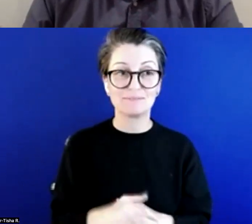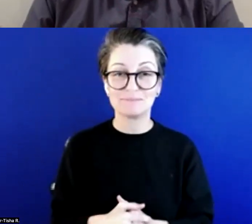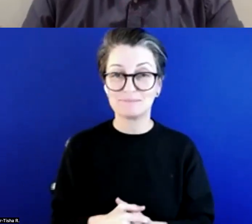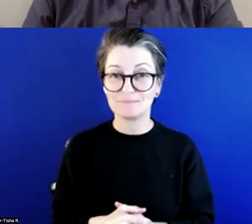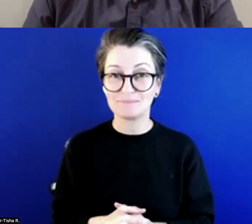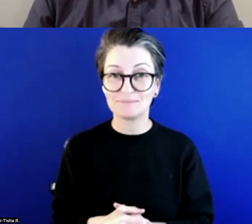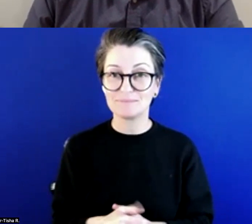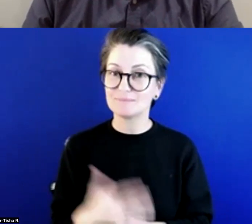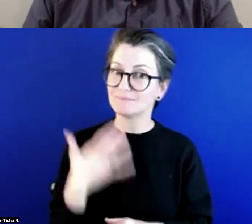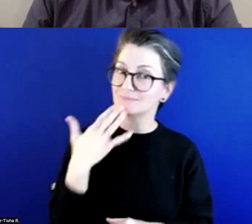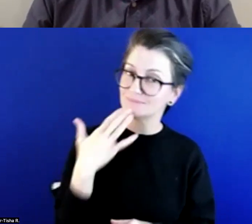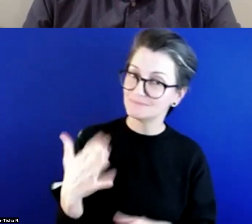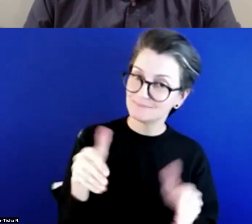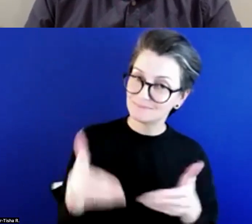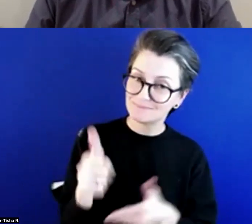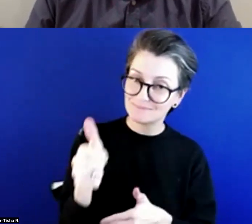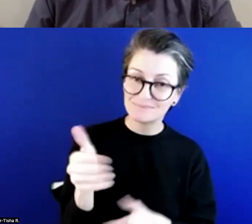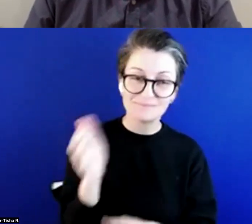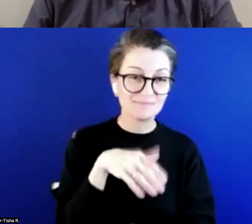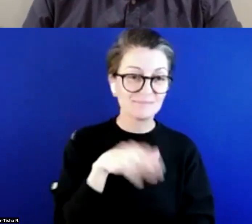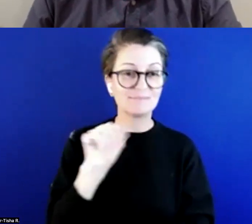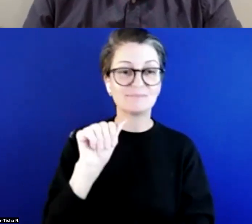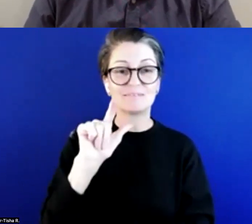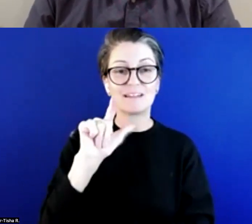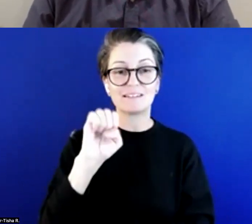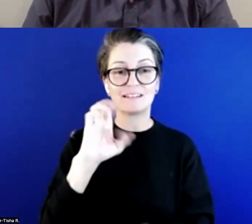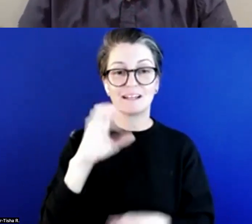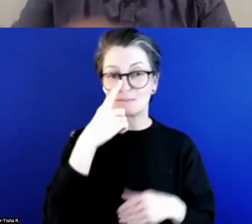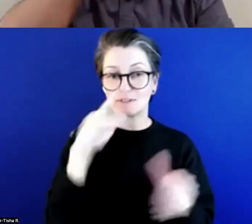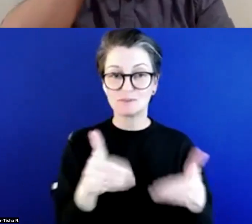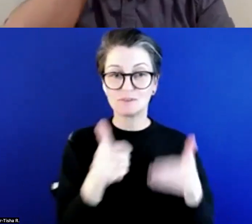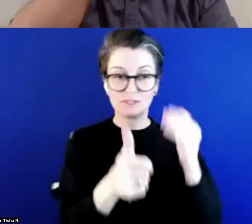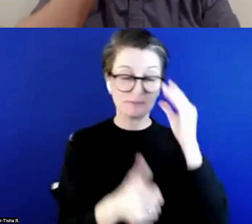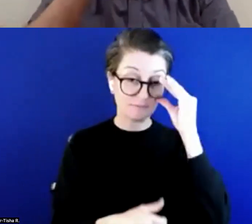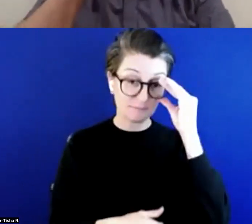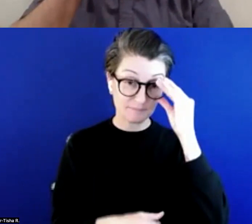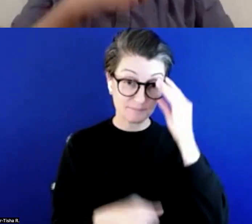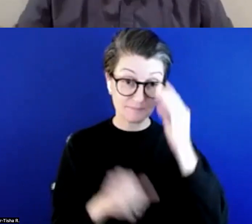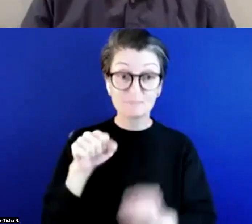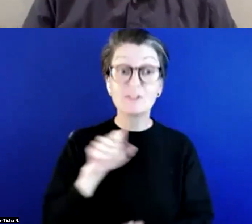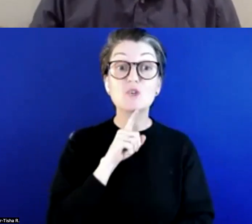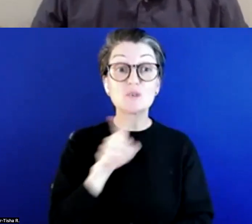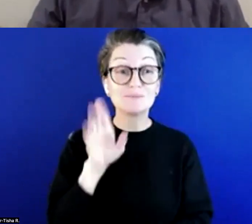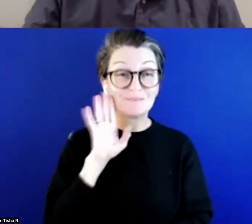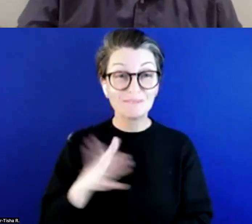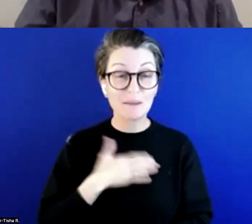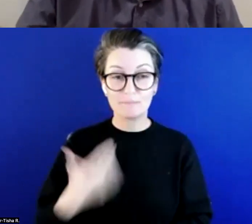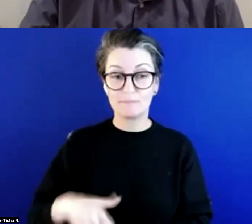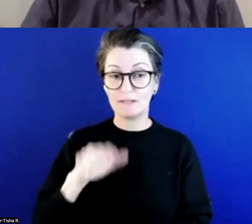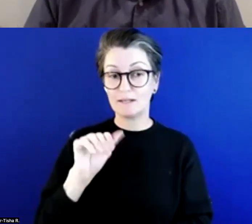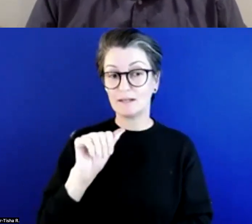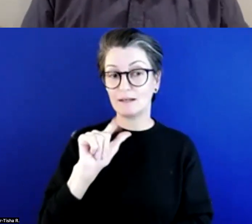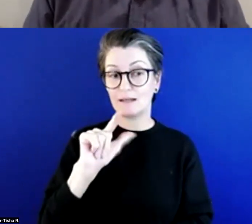Thanks so much for that introduction. Alec, can you please introduce yourself to our attendees? Yeah, sure, happy to. The name is Alex